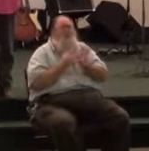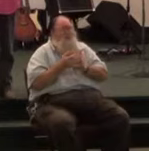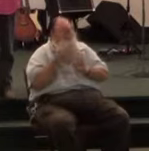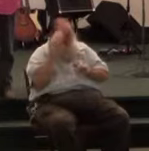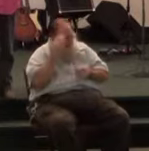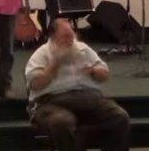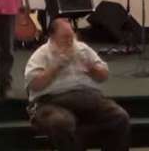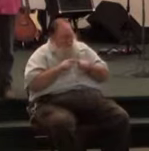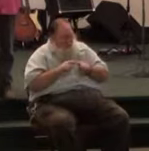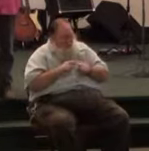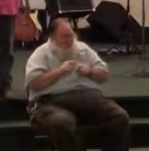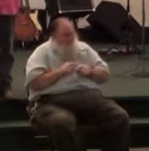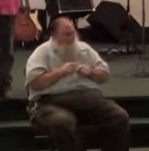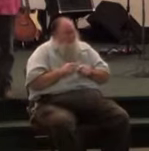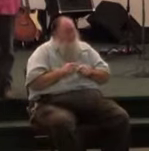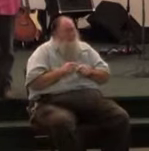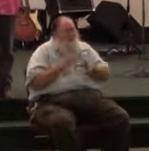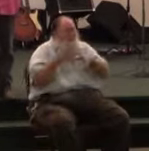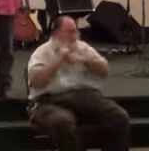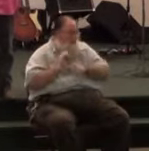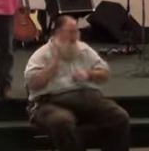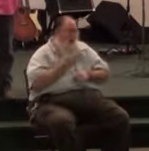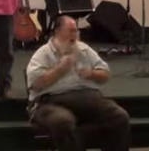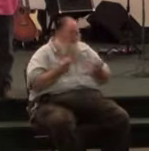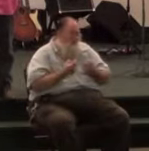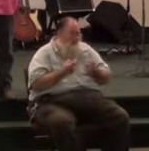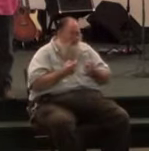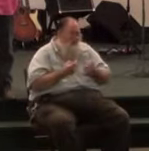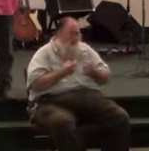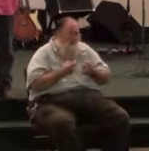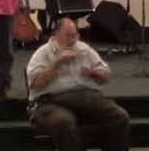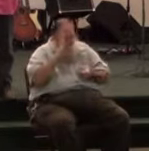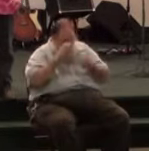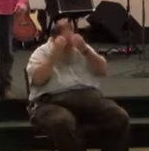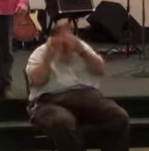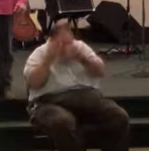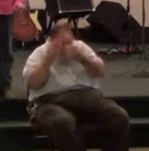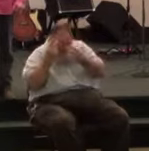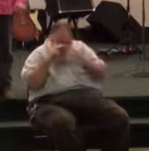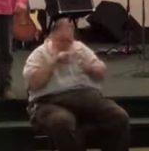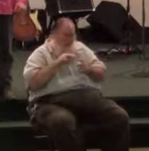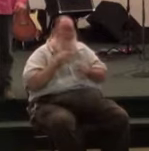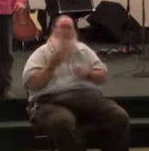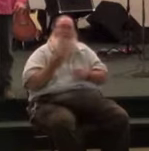the Father could not look at him because he was unrighteous, unholy.